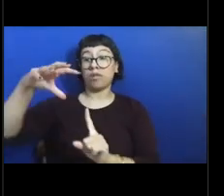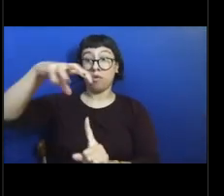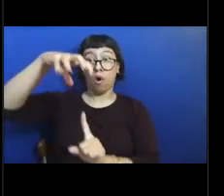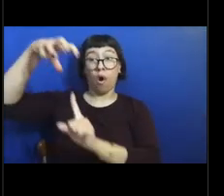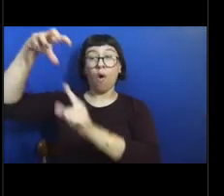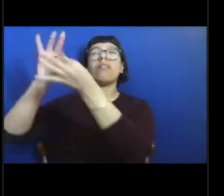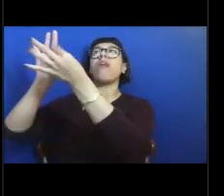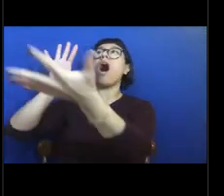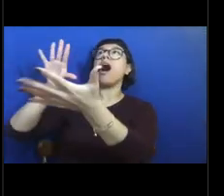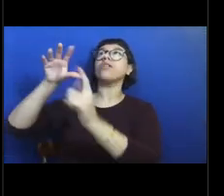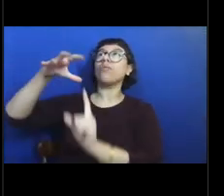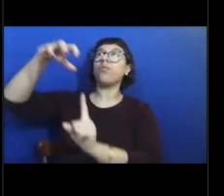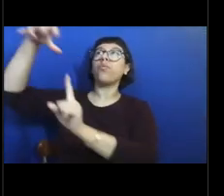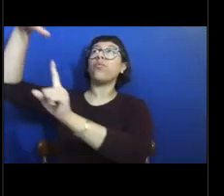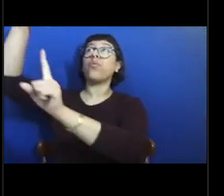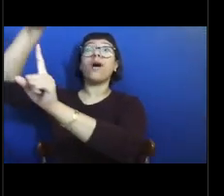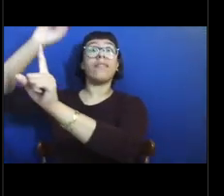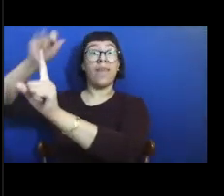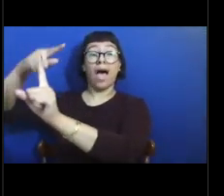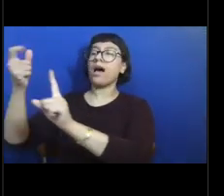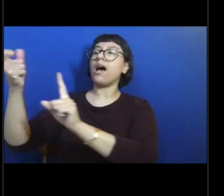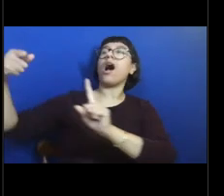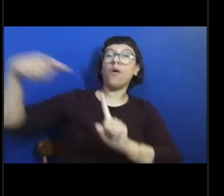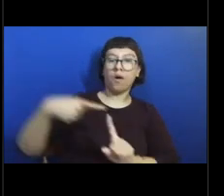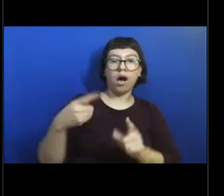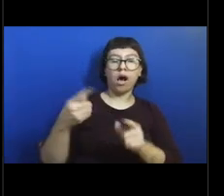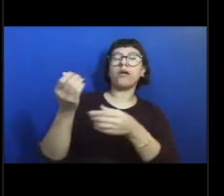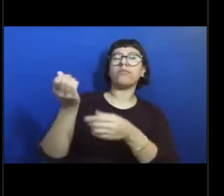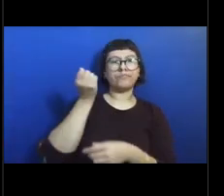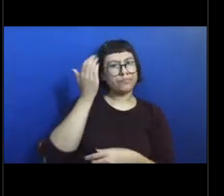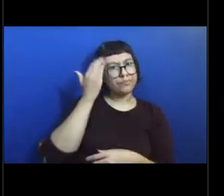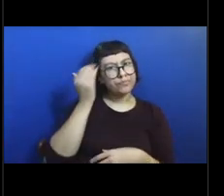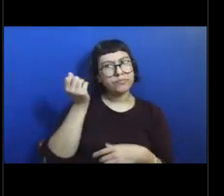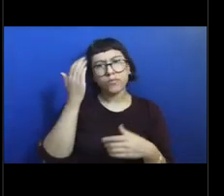able to tell me, could we have big hail? Are we going to get a lot of